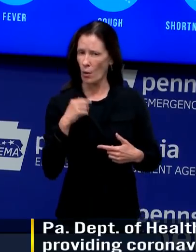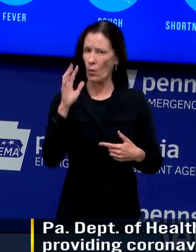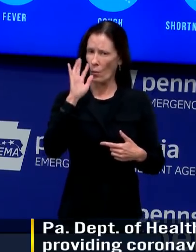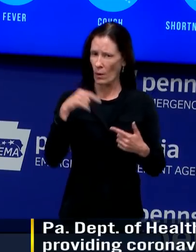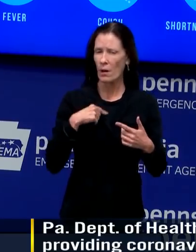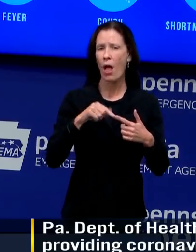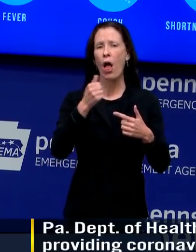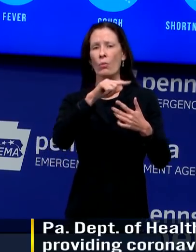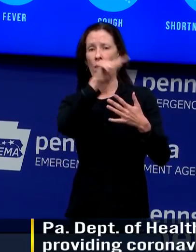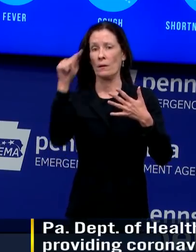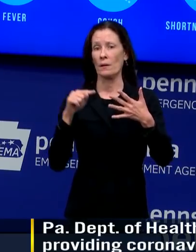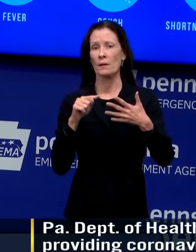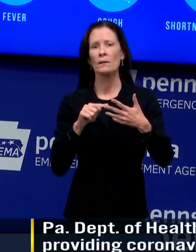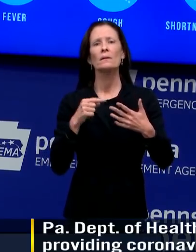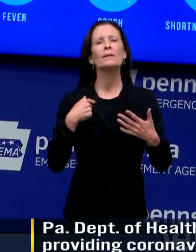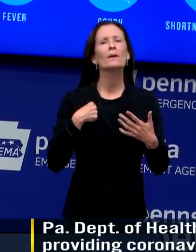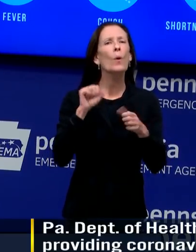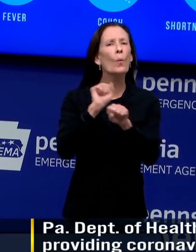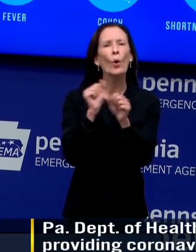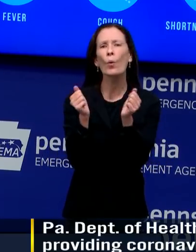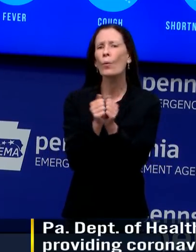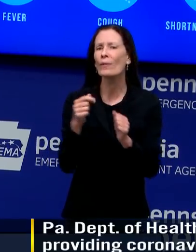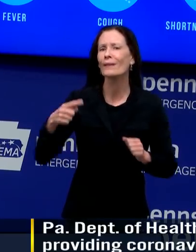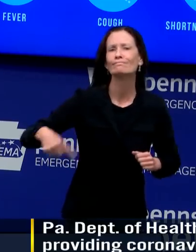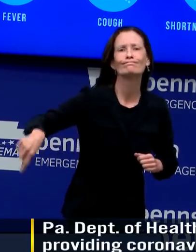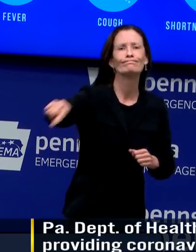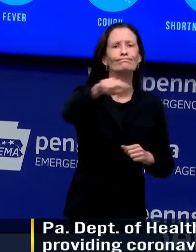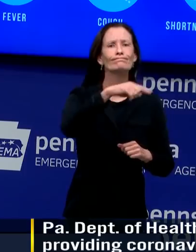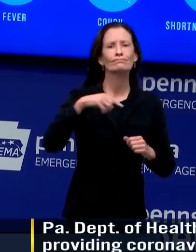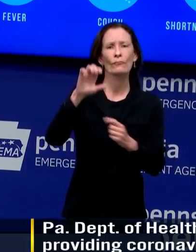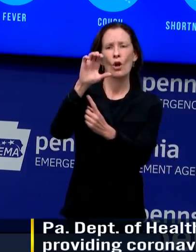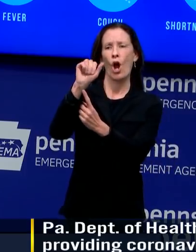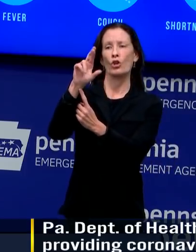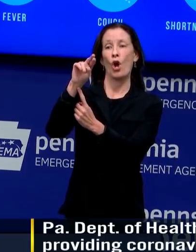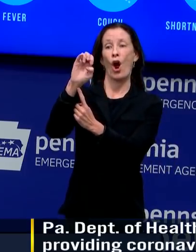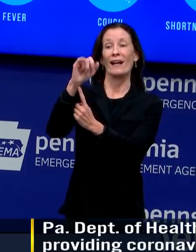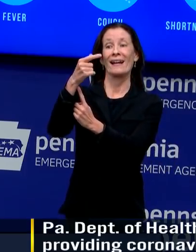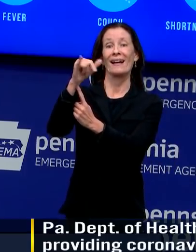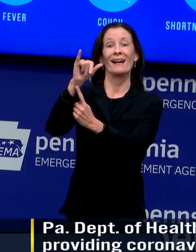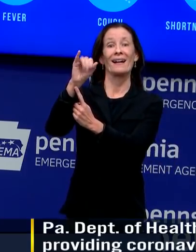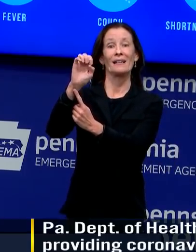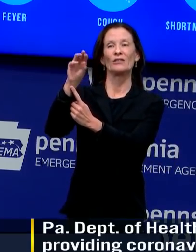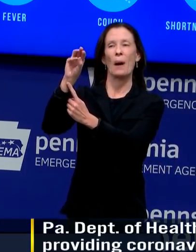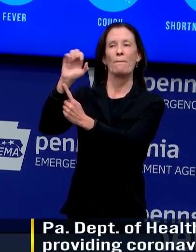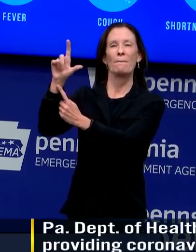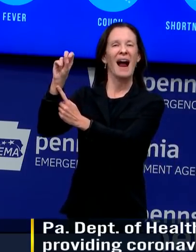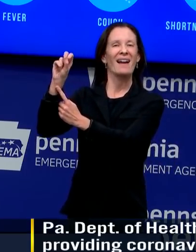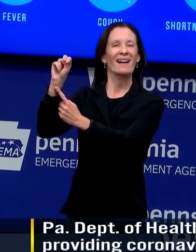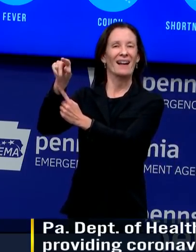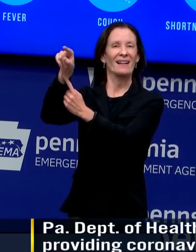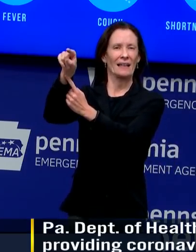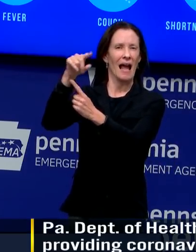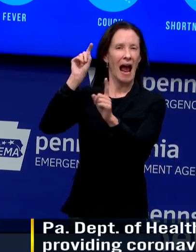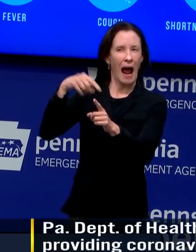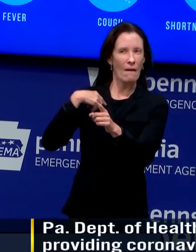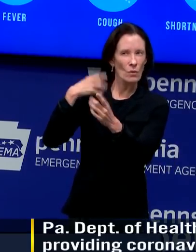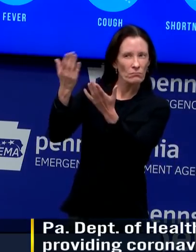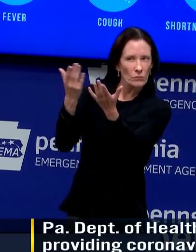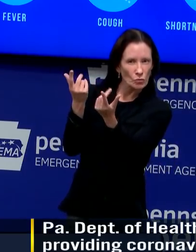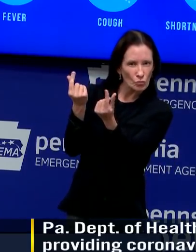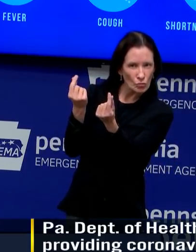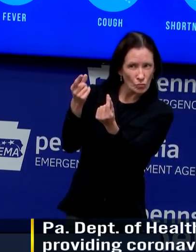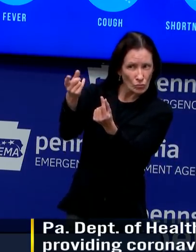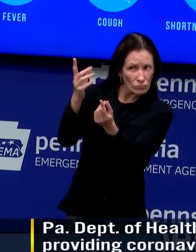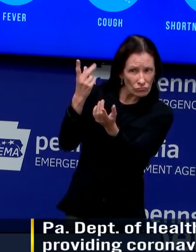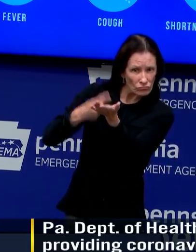and the CMU modeling tool to determine phases. There are going to be 3 phases: red, yellow, and green.